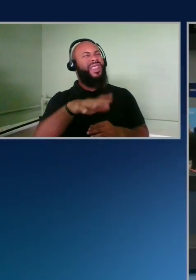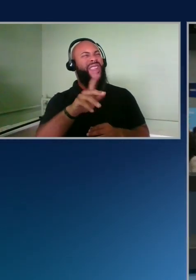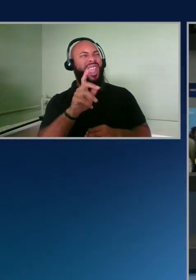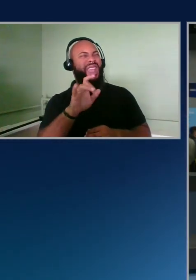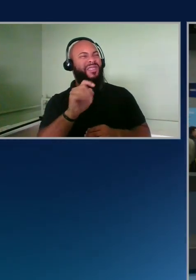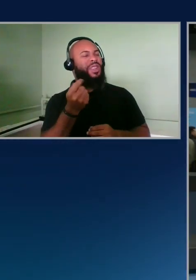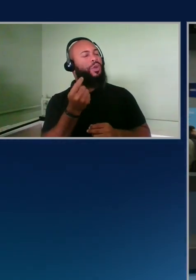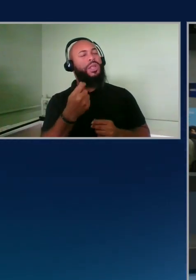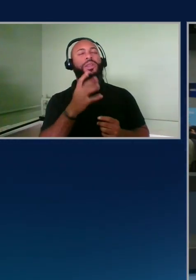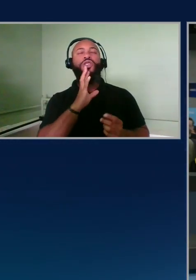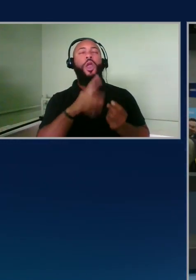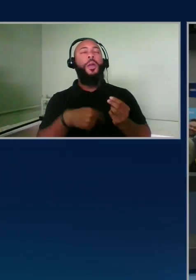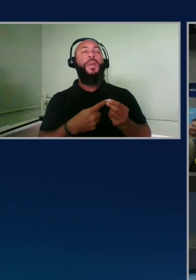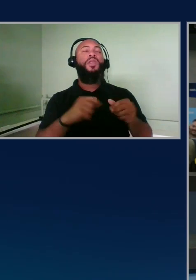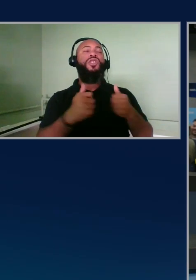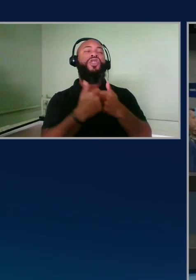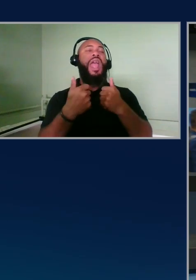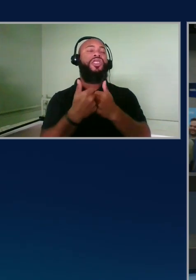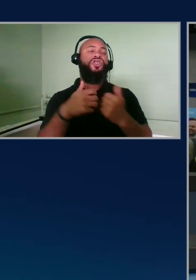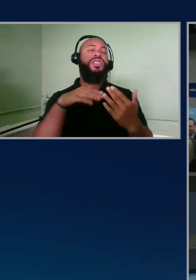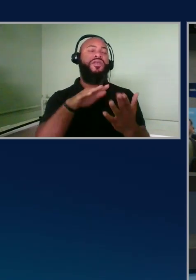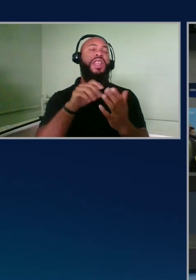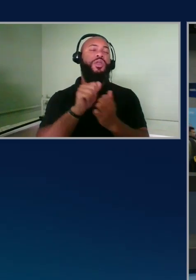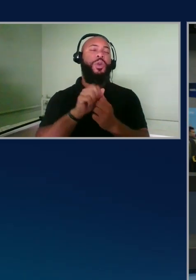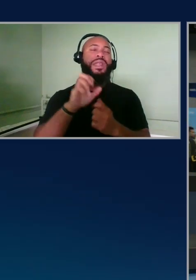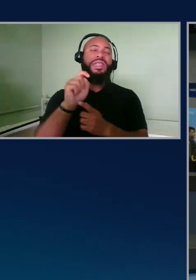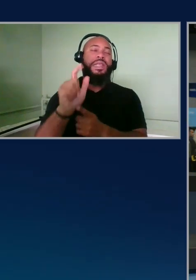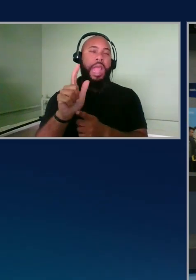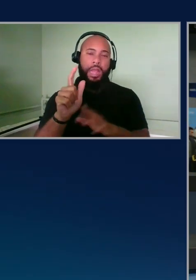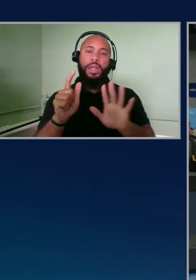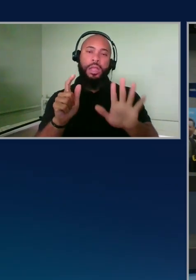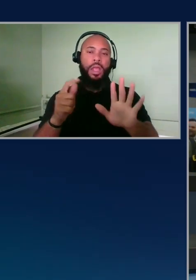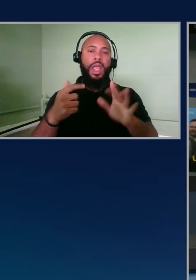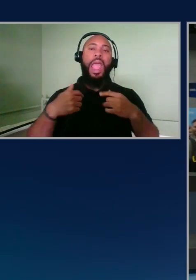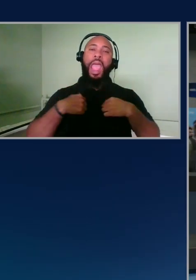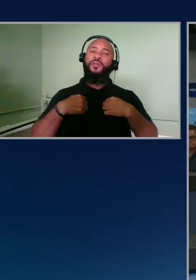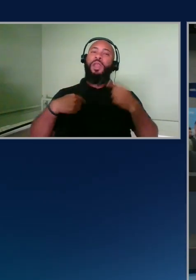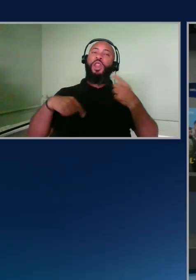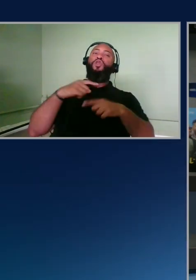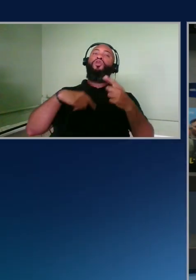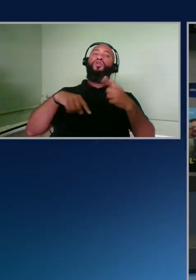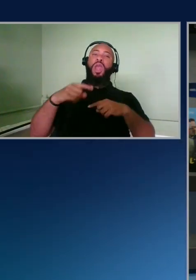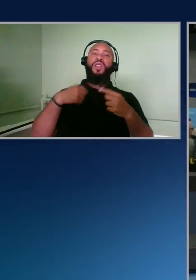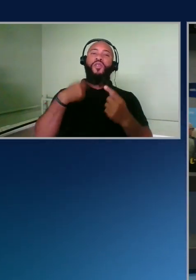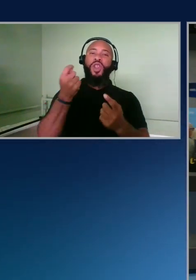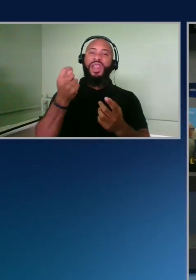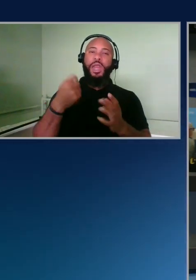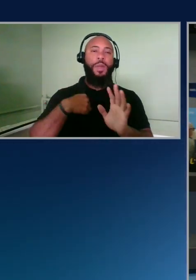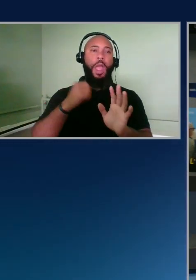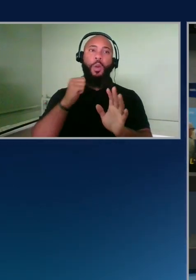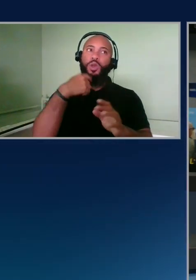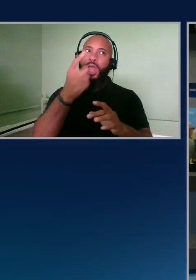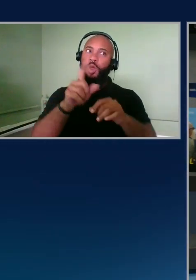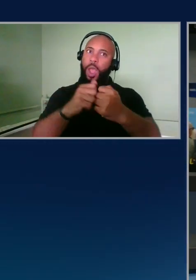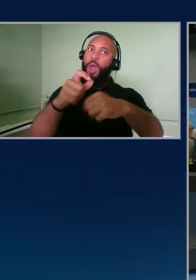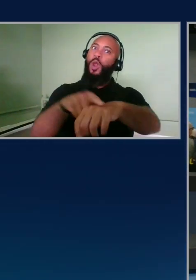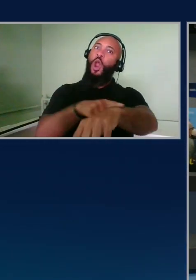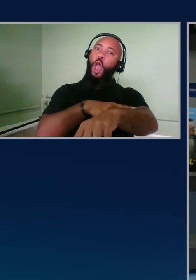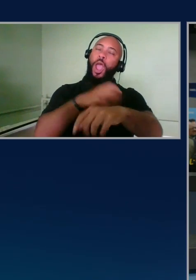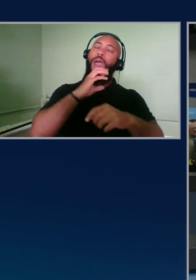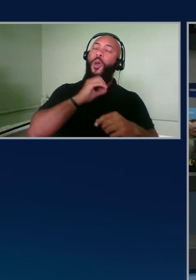ETL? I've been around for a bit, just a little bit, not too long. I won't tell you how old I am.